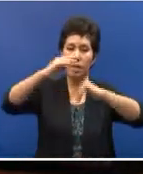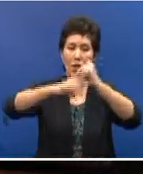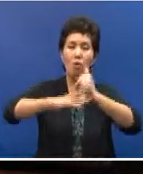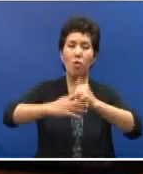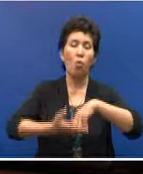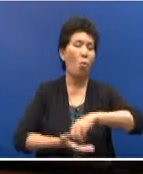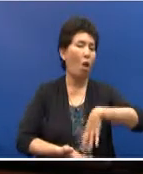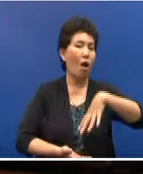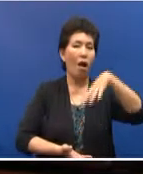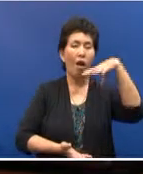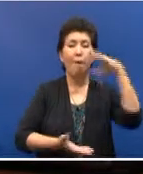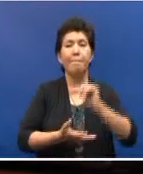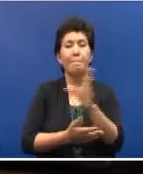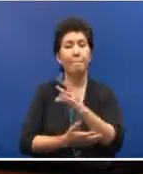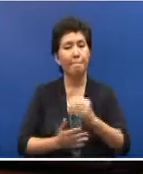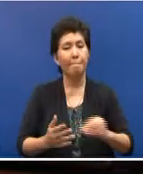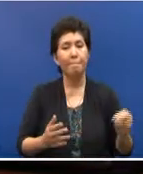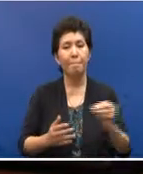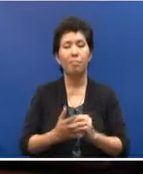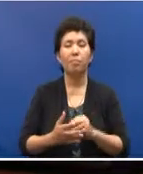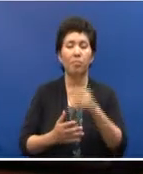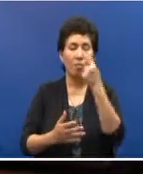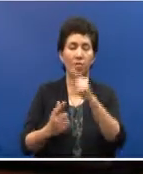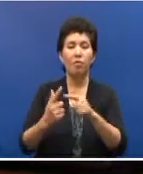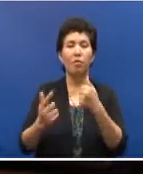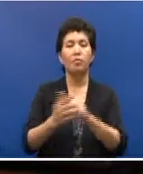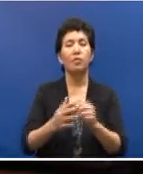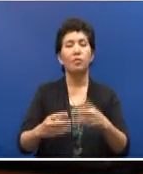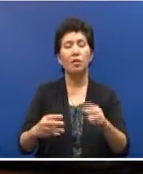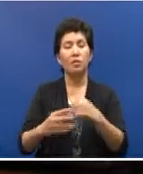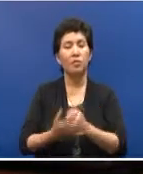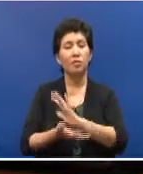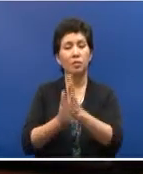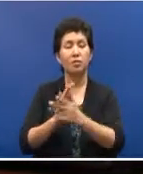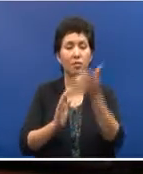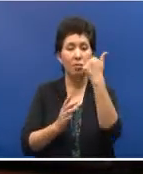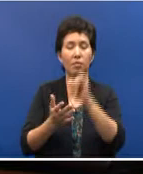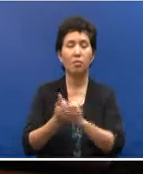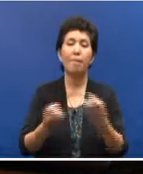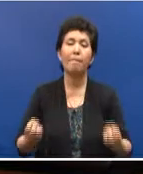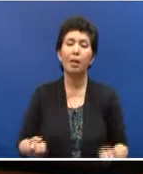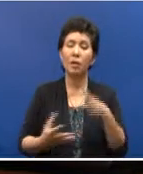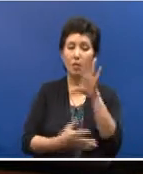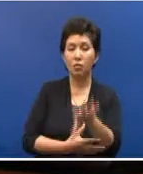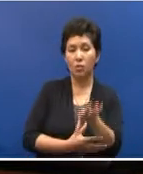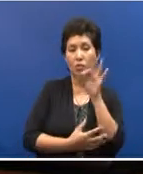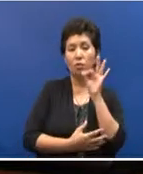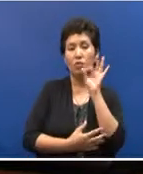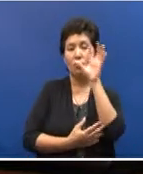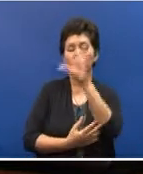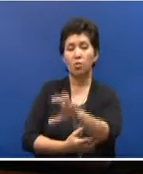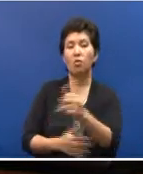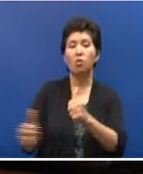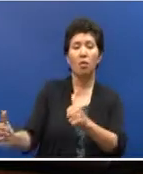well-founded fear, fear of this. As a result, many chose or were forced to